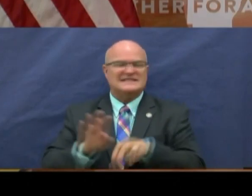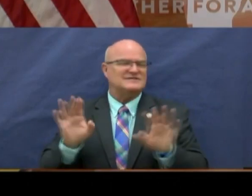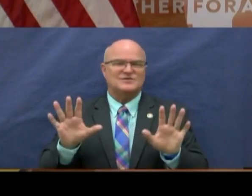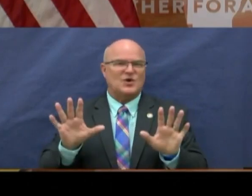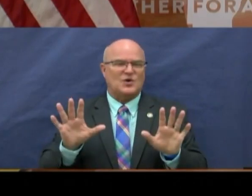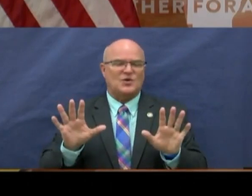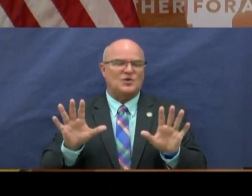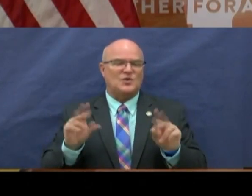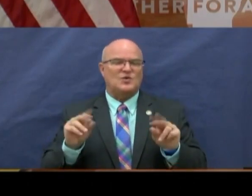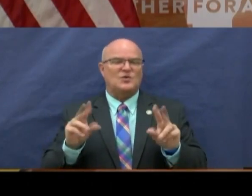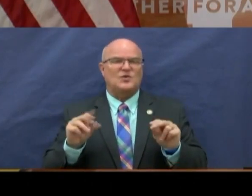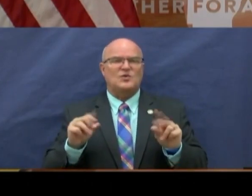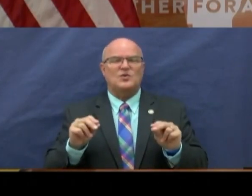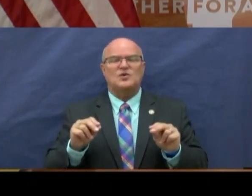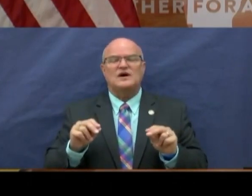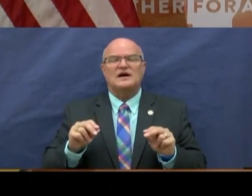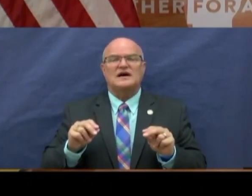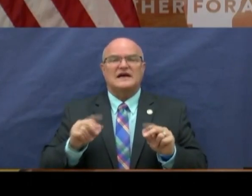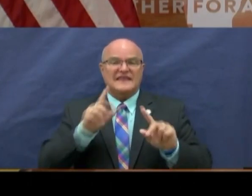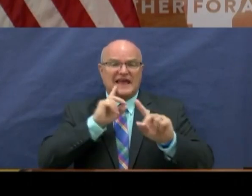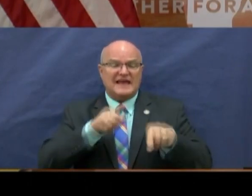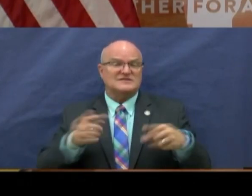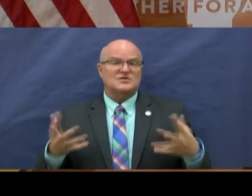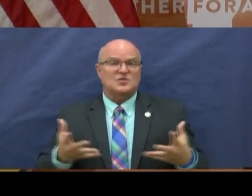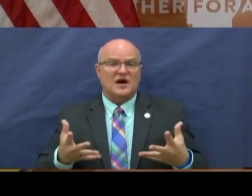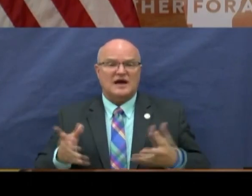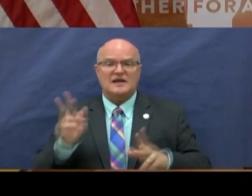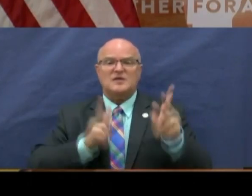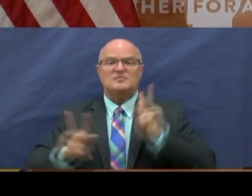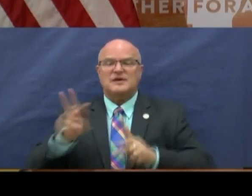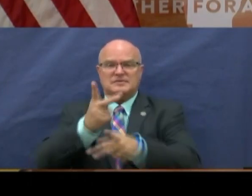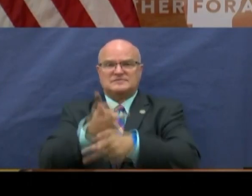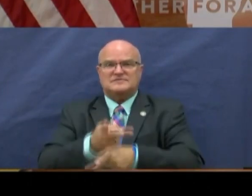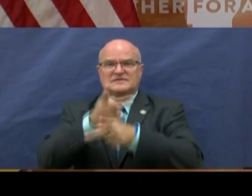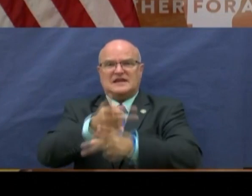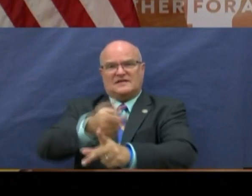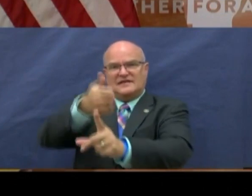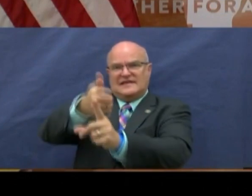solution is people watching their own